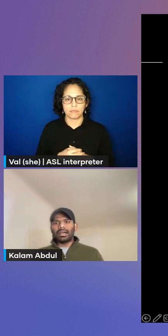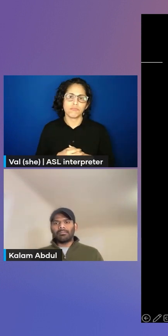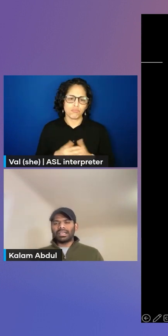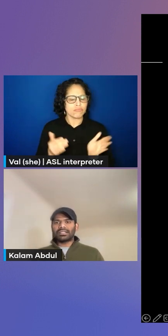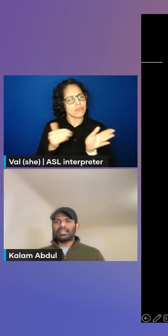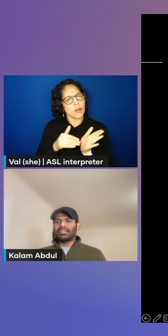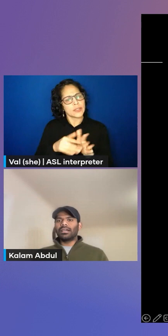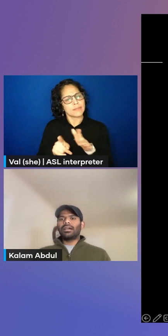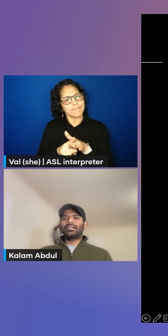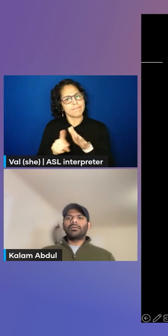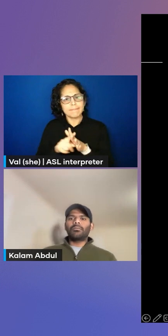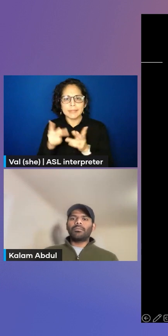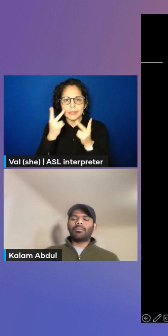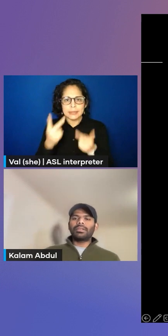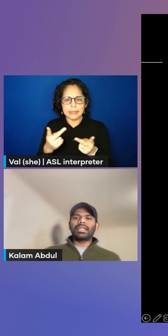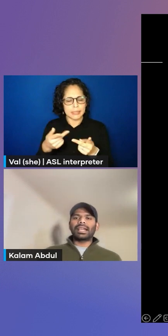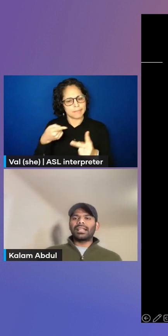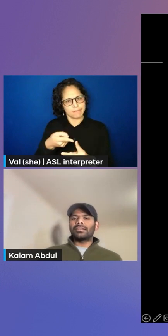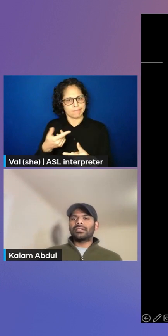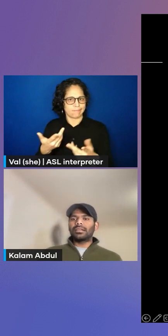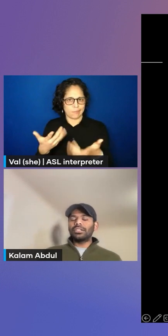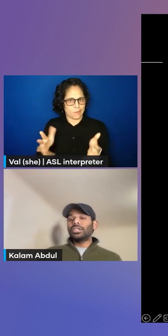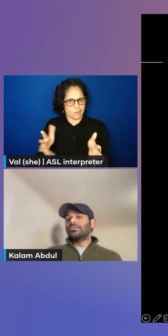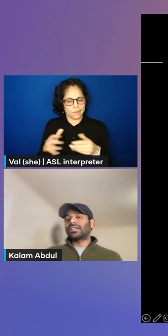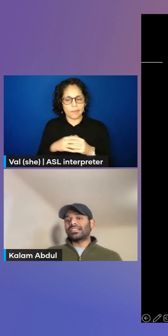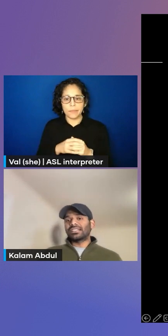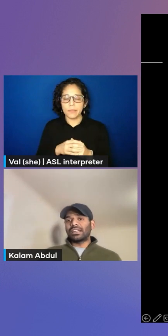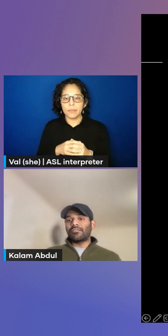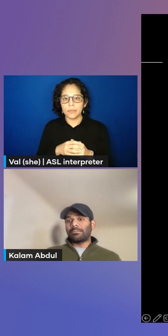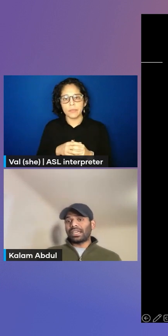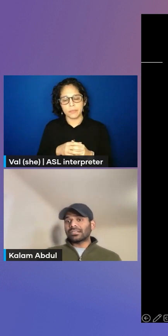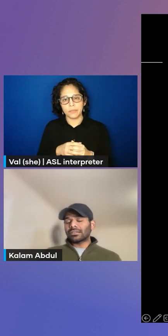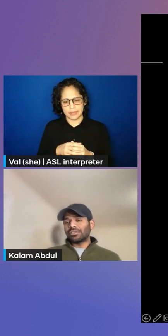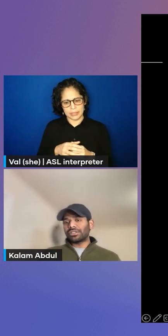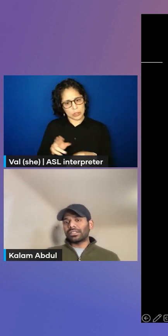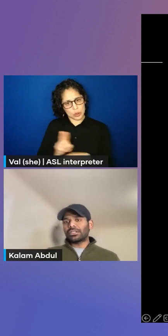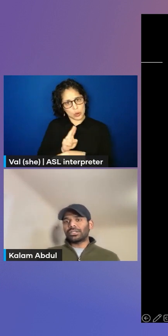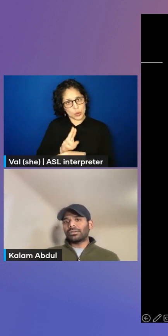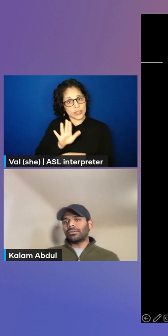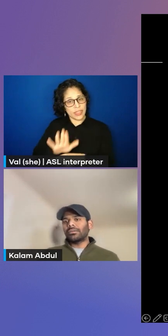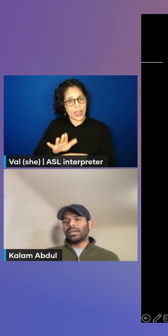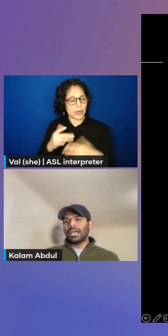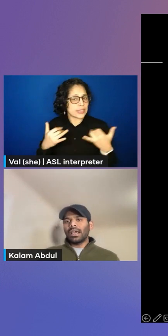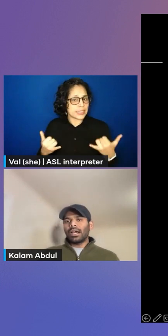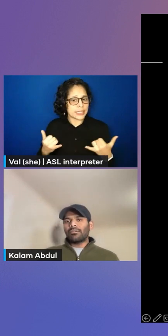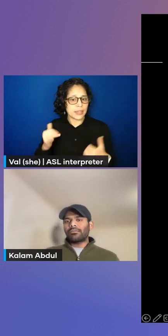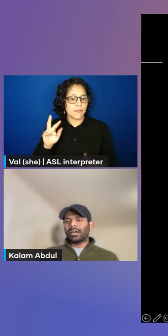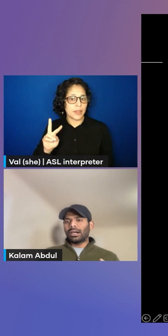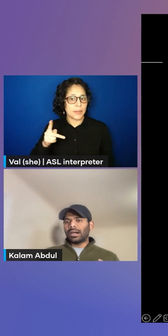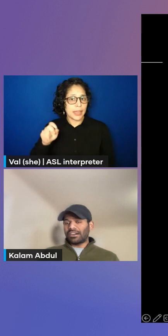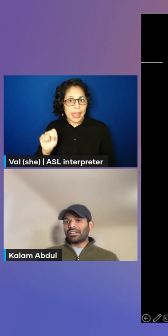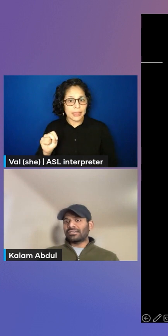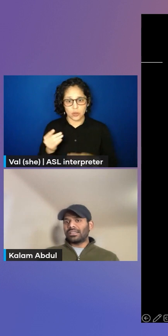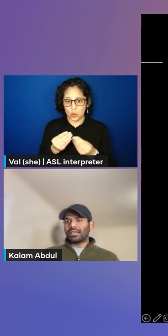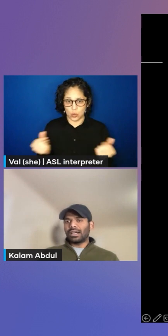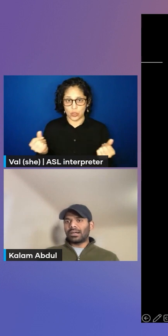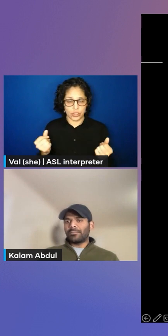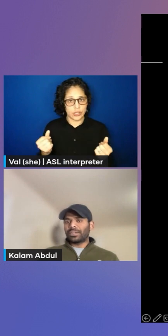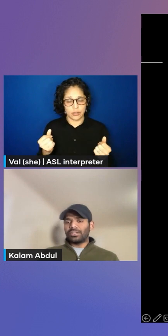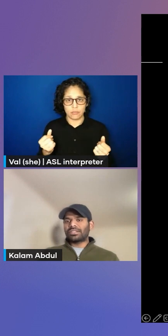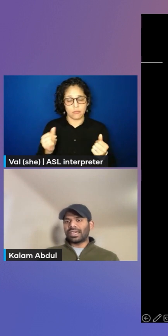and basically, they can use their existing VPN solution to address